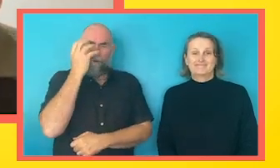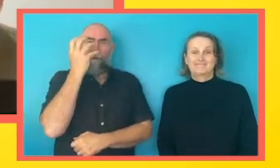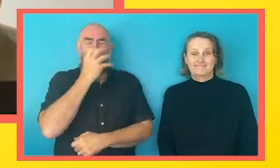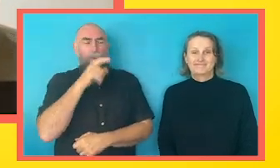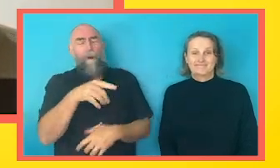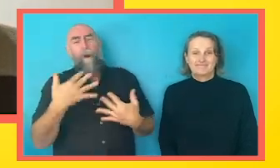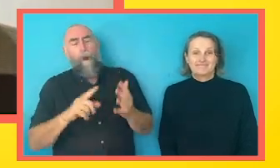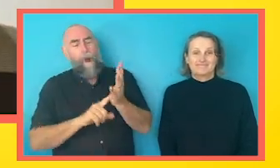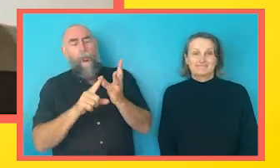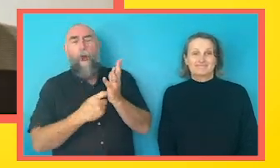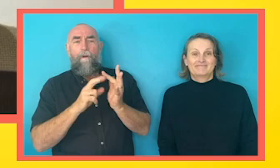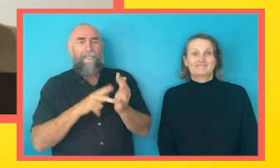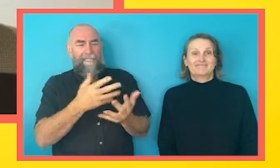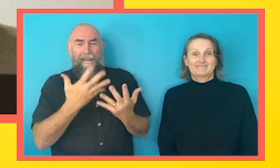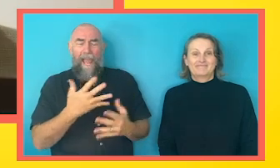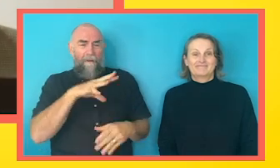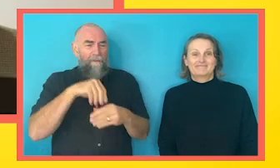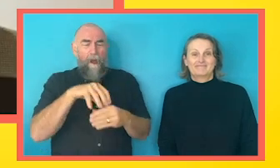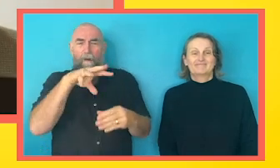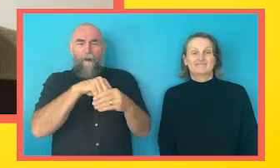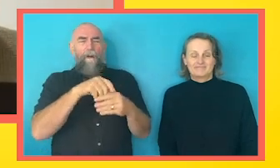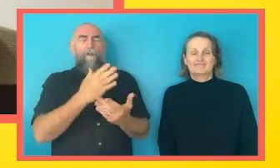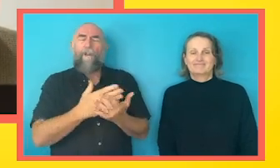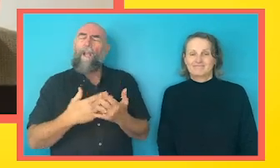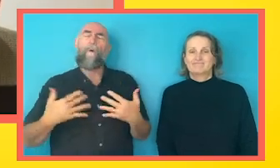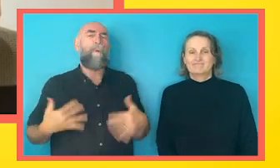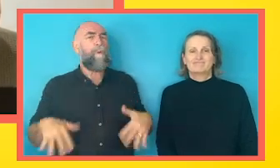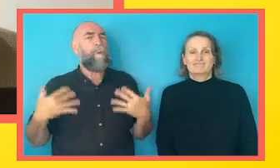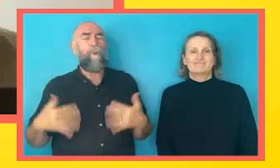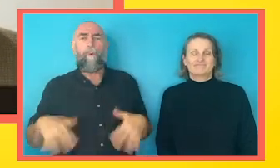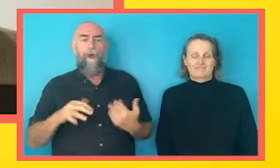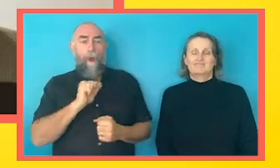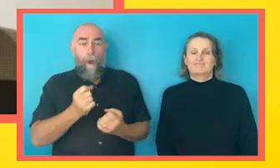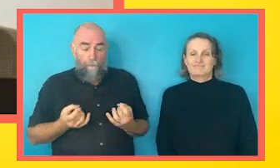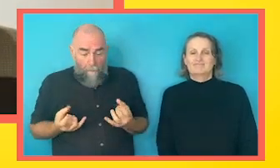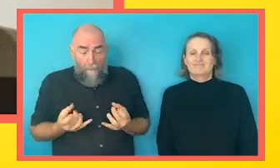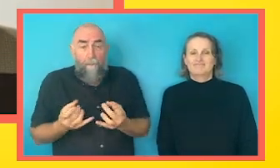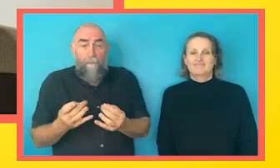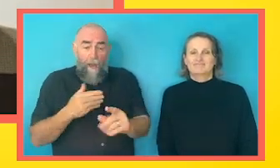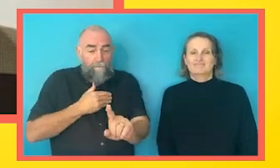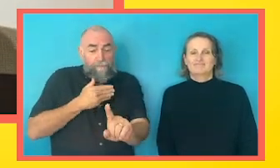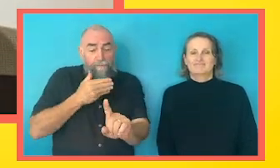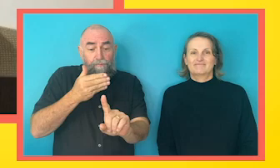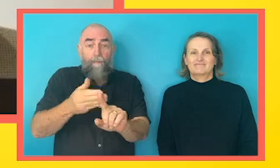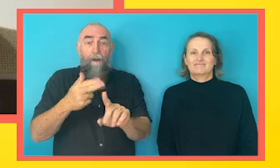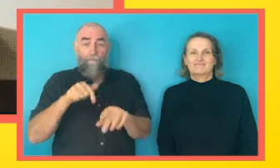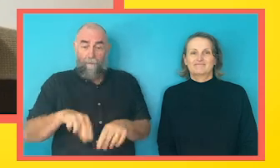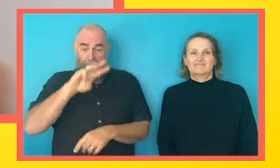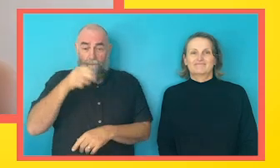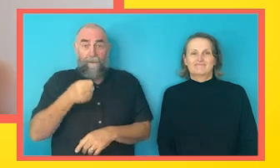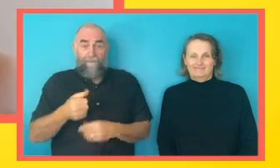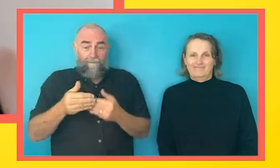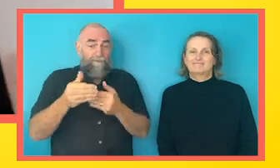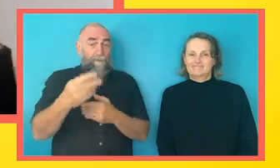what Lauren's doing at the moment is incredible, and what an incredible preparation in the lead up to a Paralympic year as well.